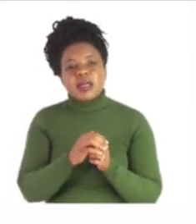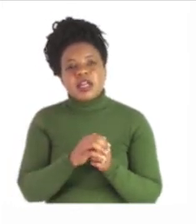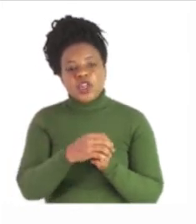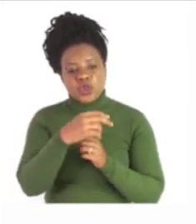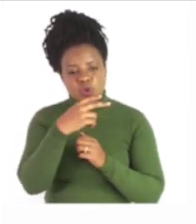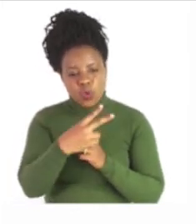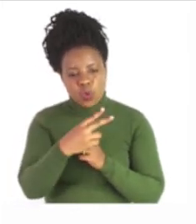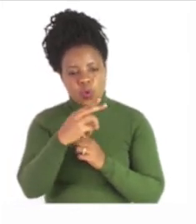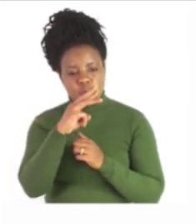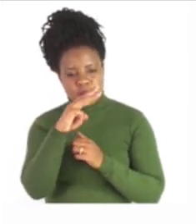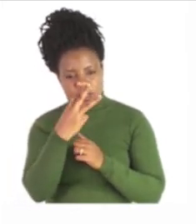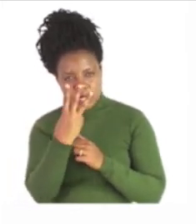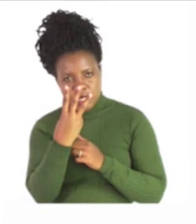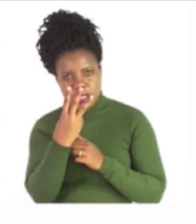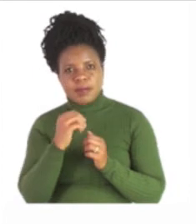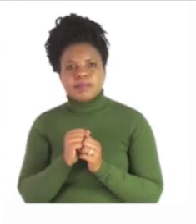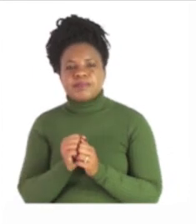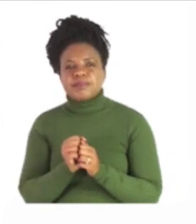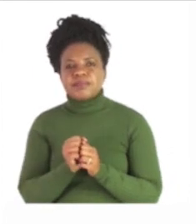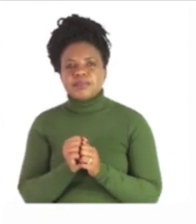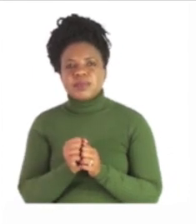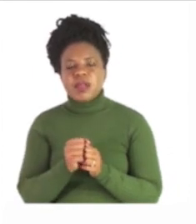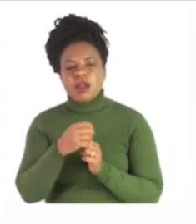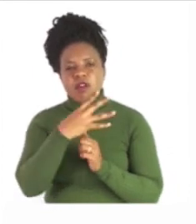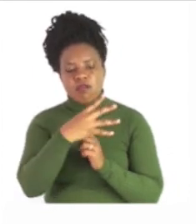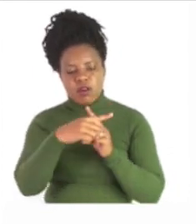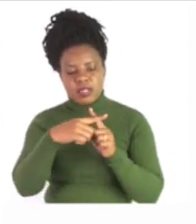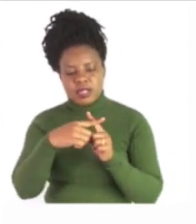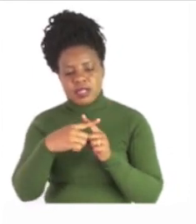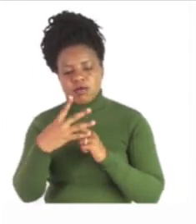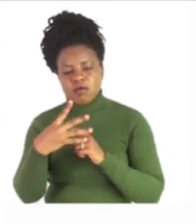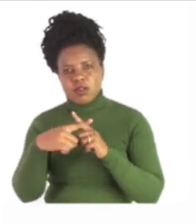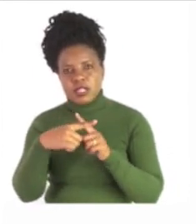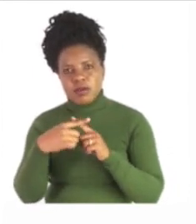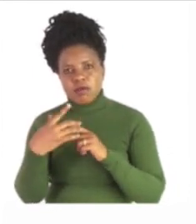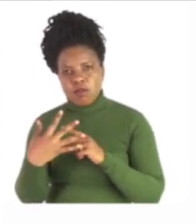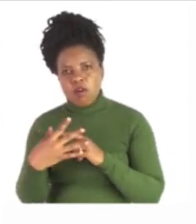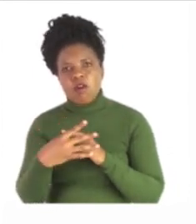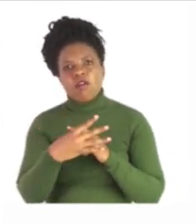is 3 times 3 times 3. There is 4 times 4 times 4. 5 times 5 times 5.